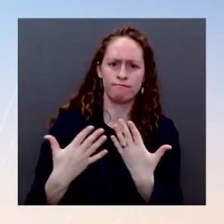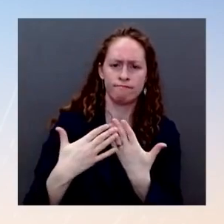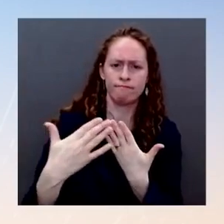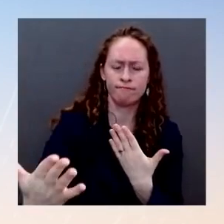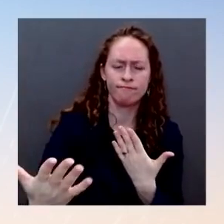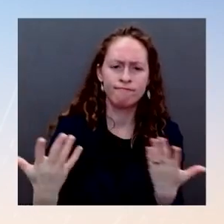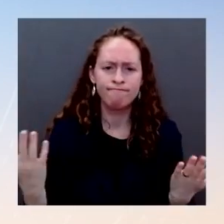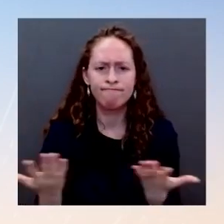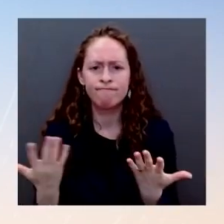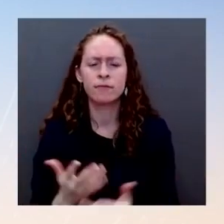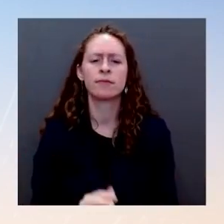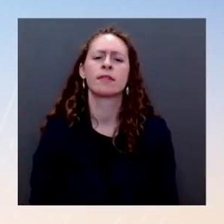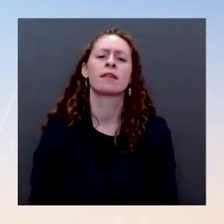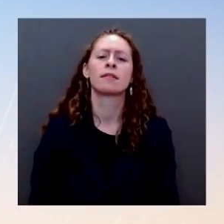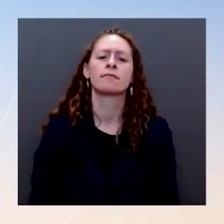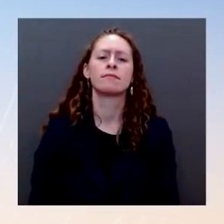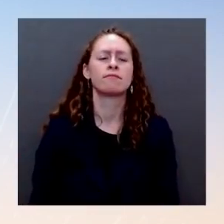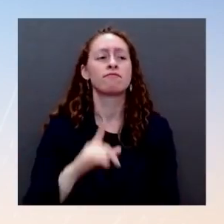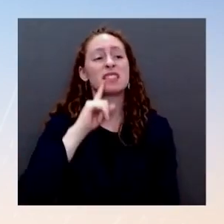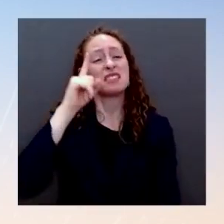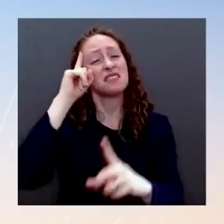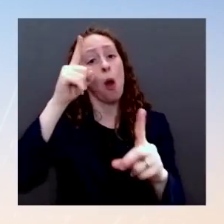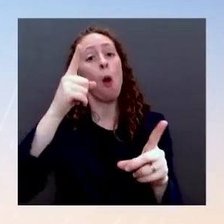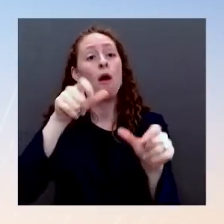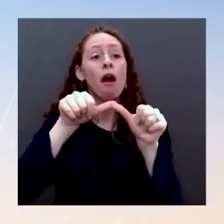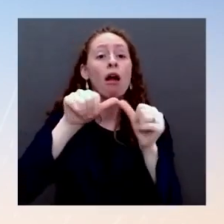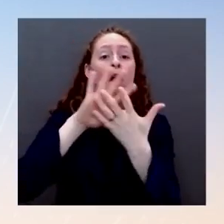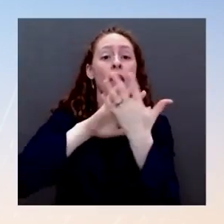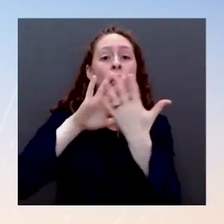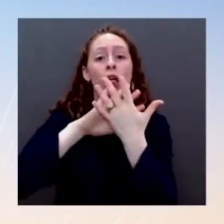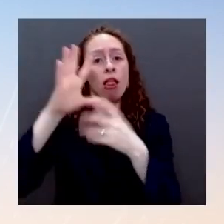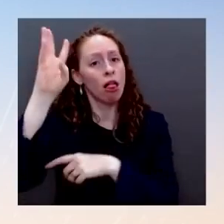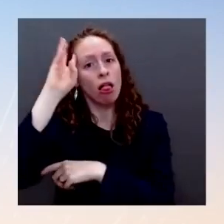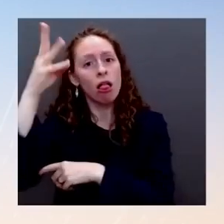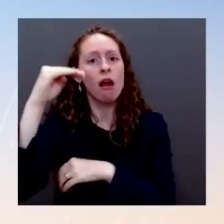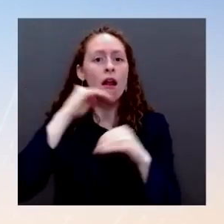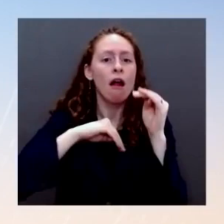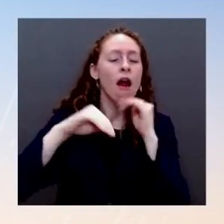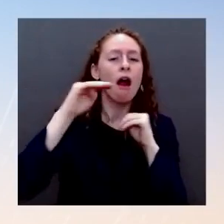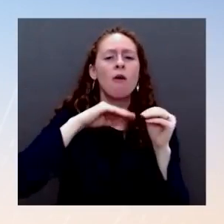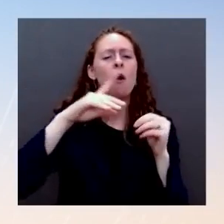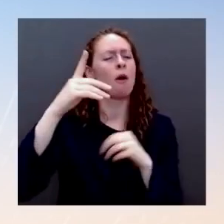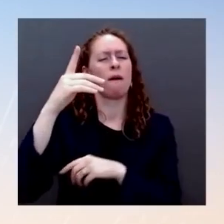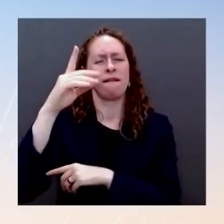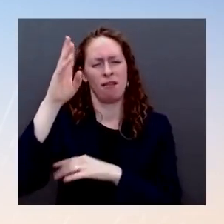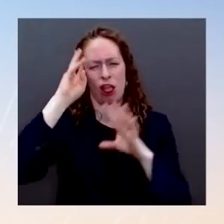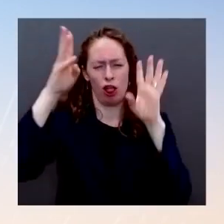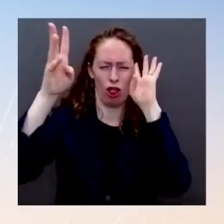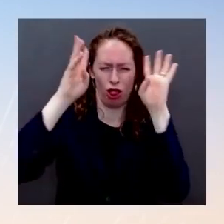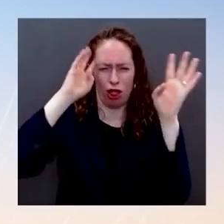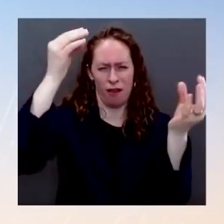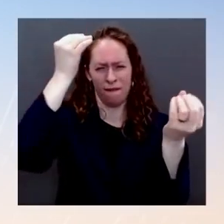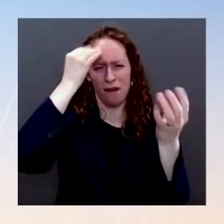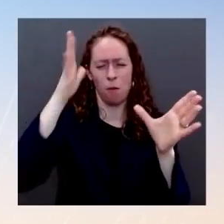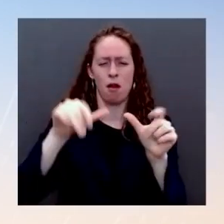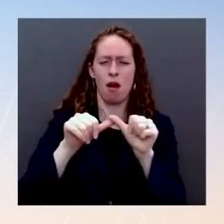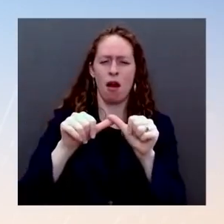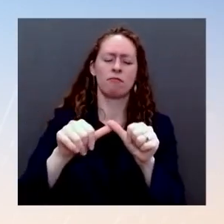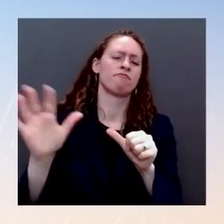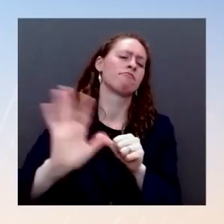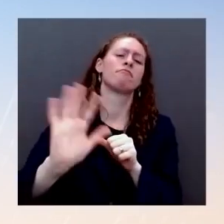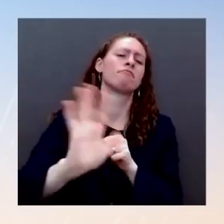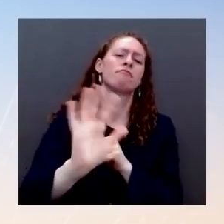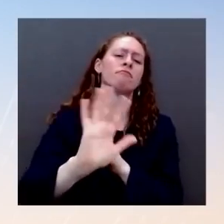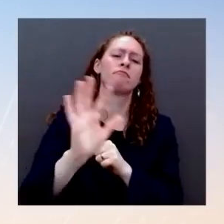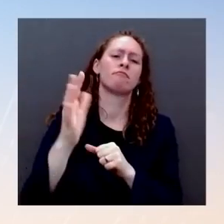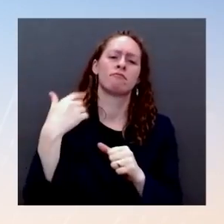country. And obviously, we'll have more to preview as we get closer to the speech. Just one more. Sure. Since the president didn't take questions from us either today